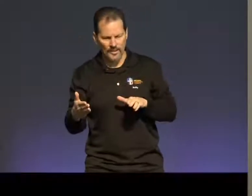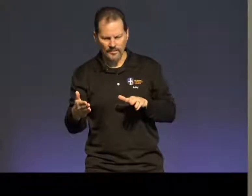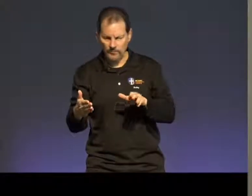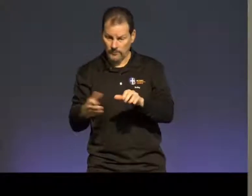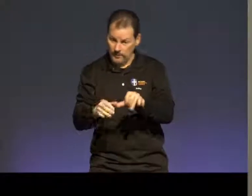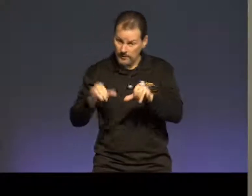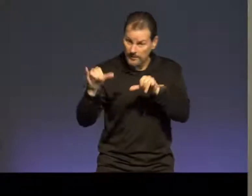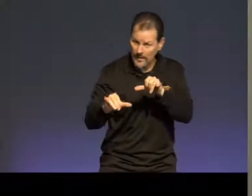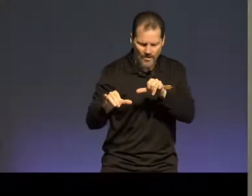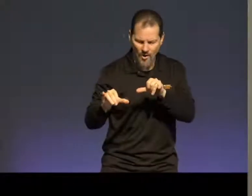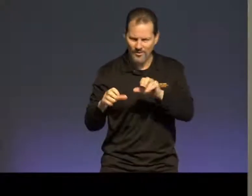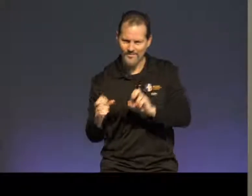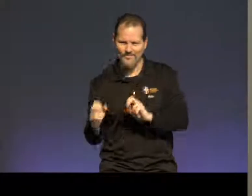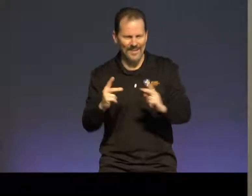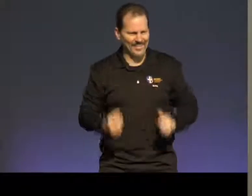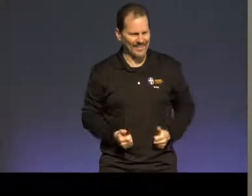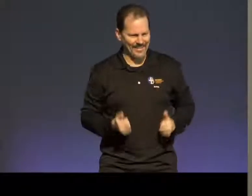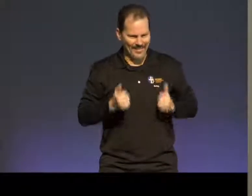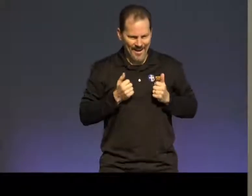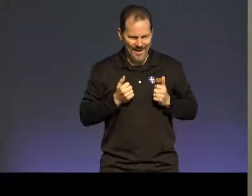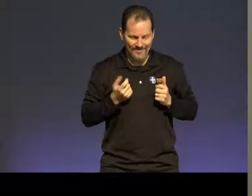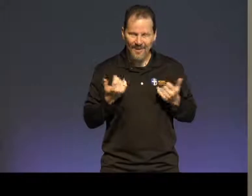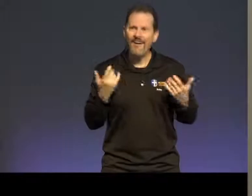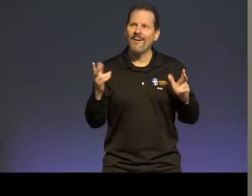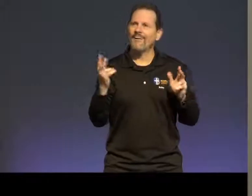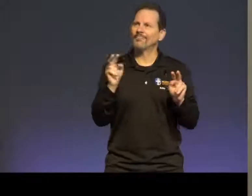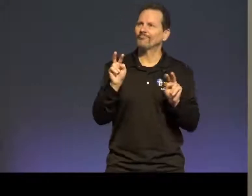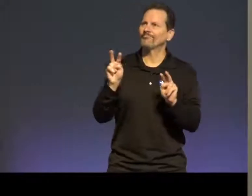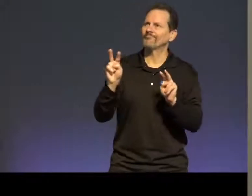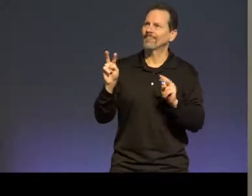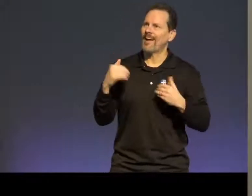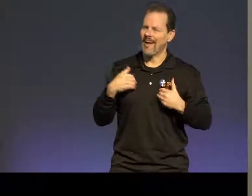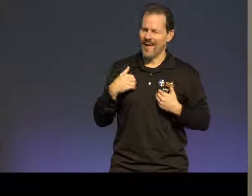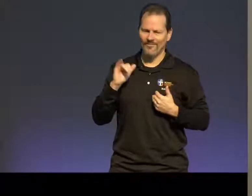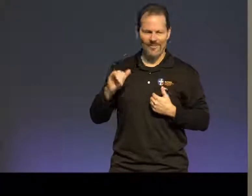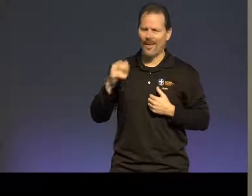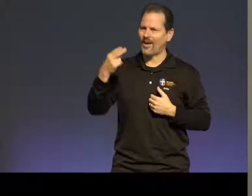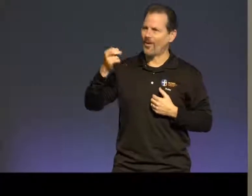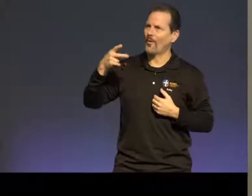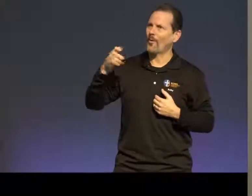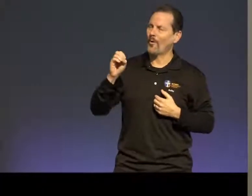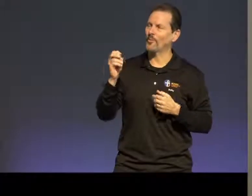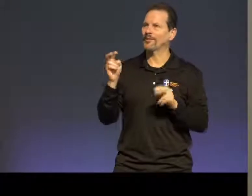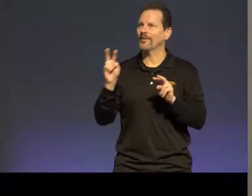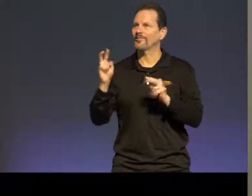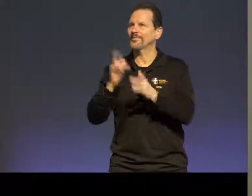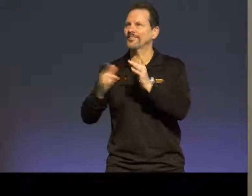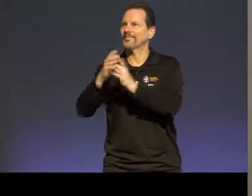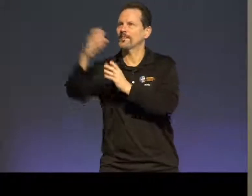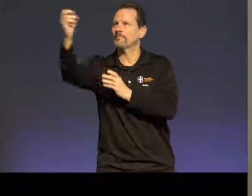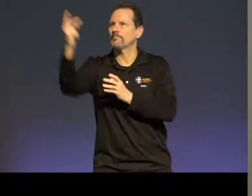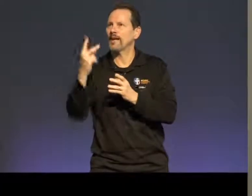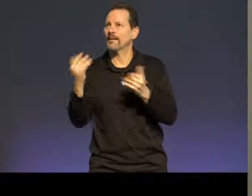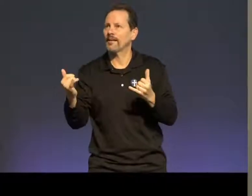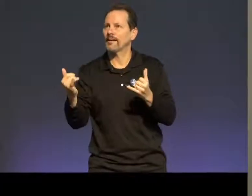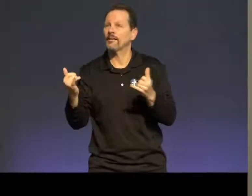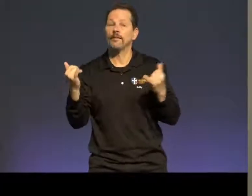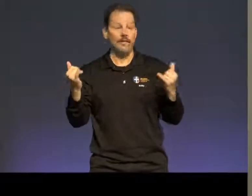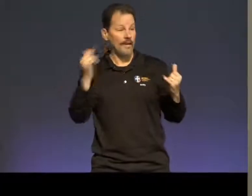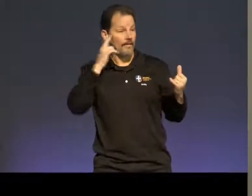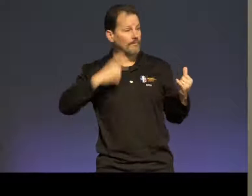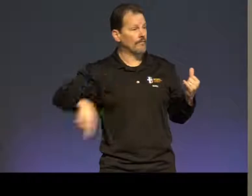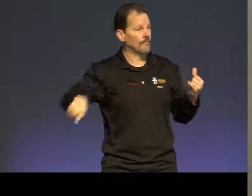hope in the future of his return yet to come. So Father, now as we gather together in room